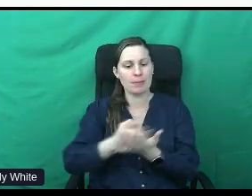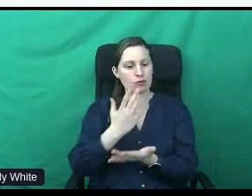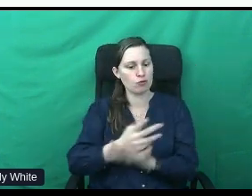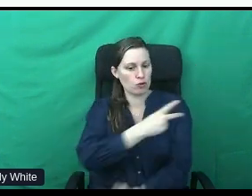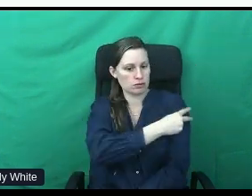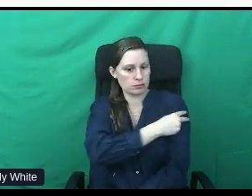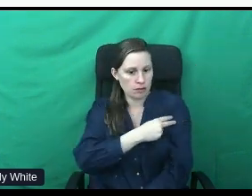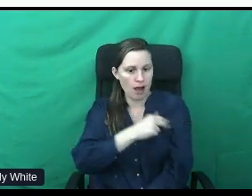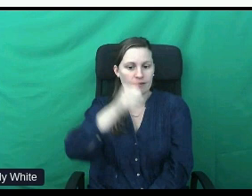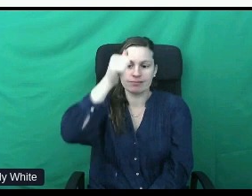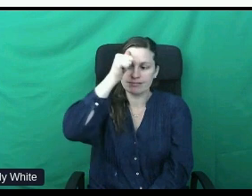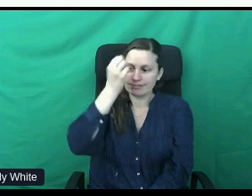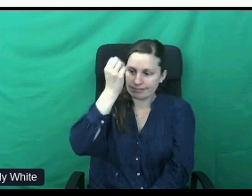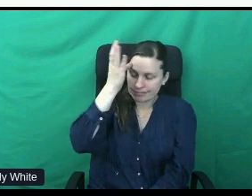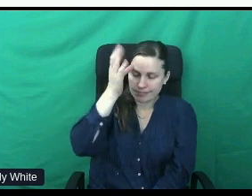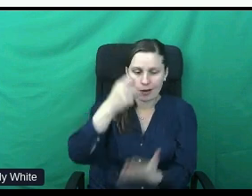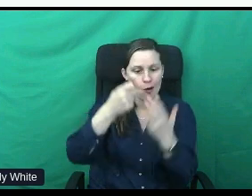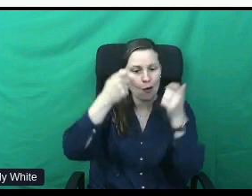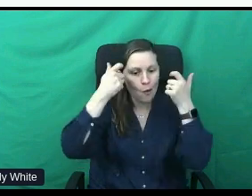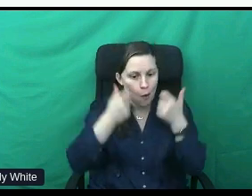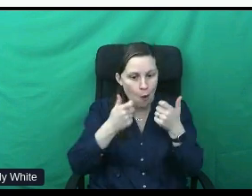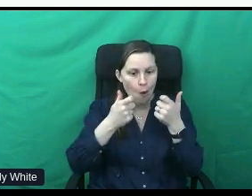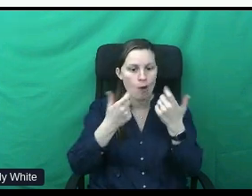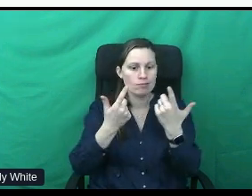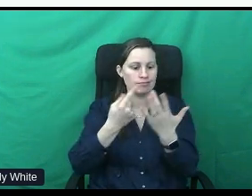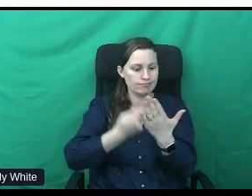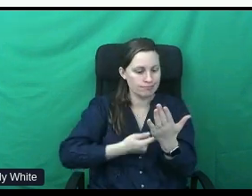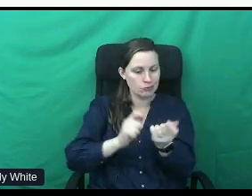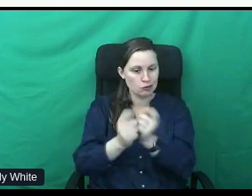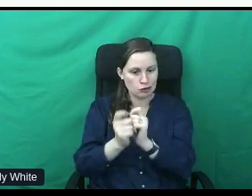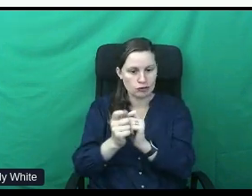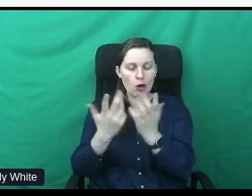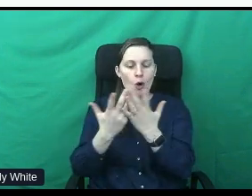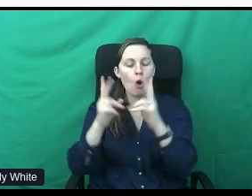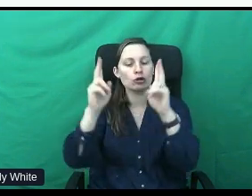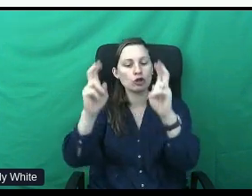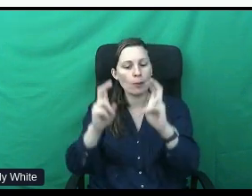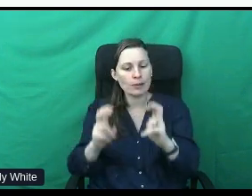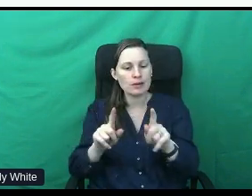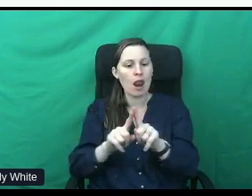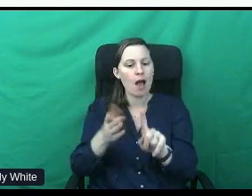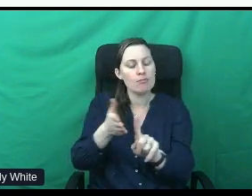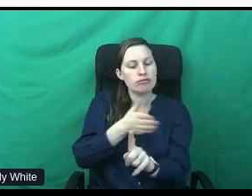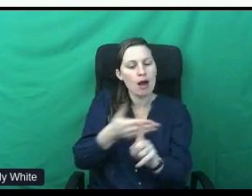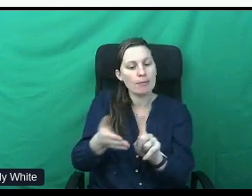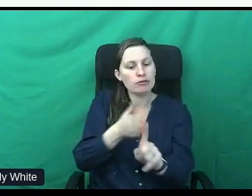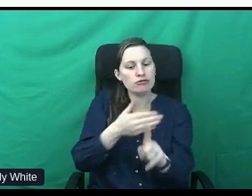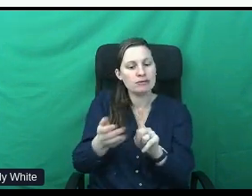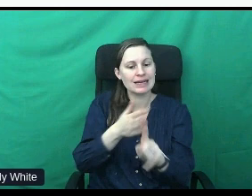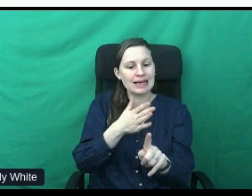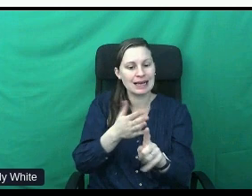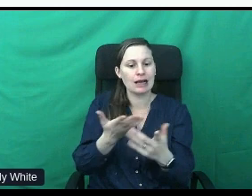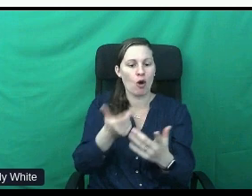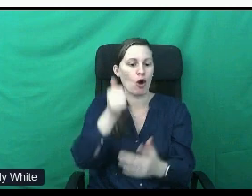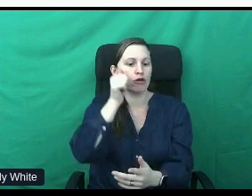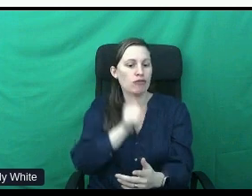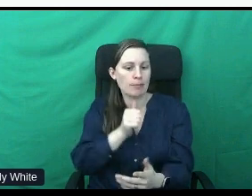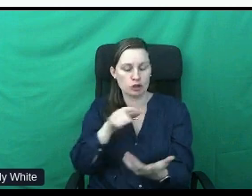of changes in legislation and keep important topics such as bribery or corruption at the front of every employee's